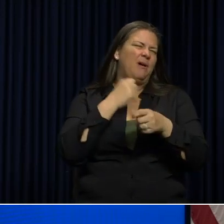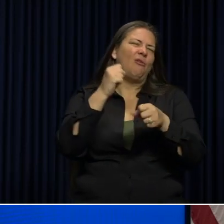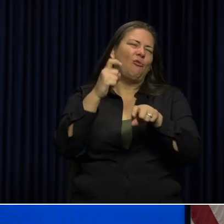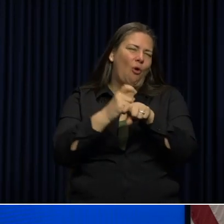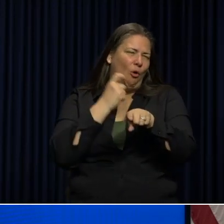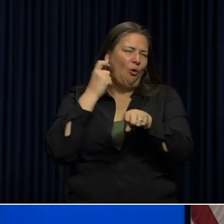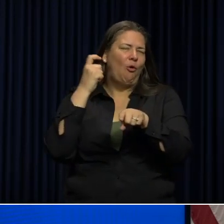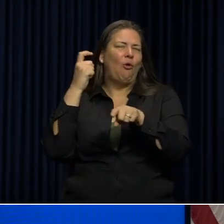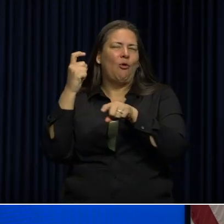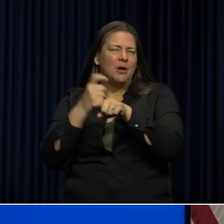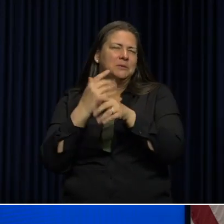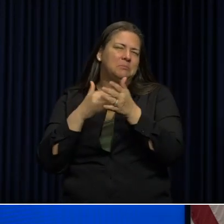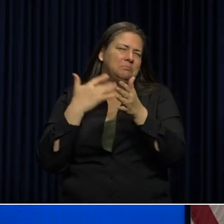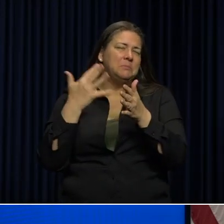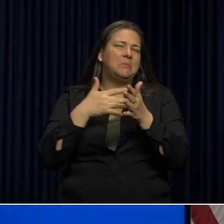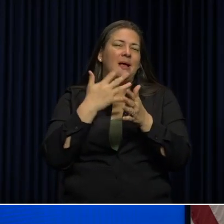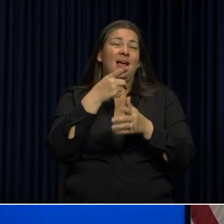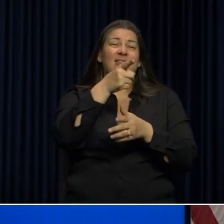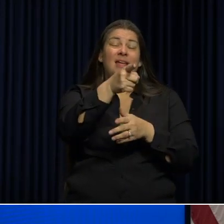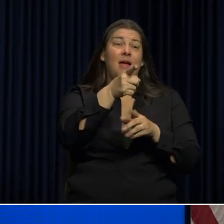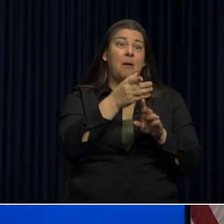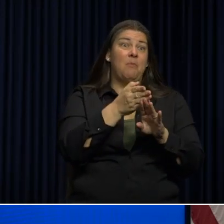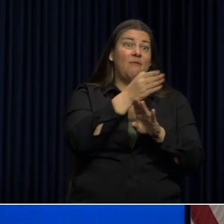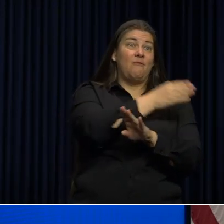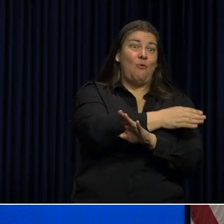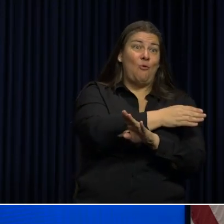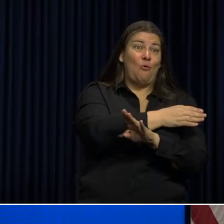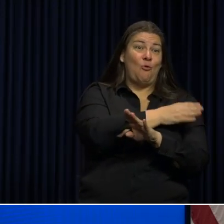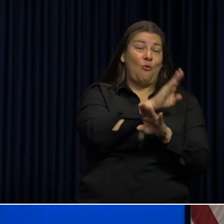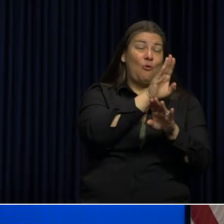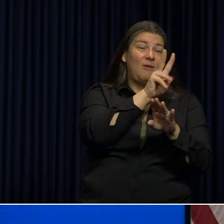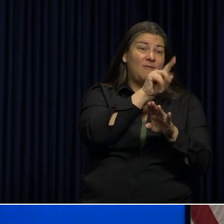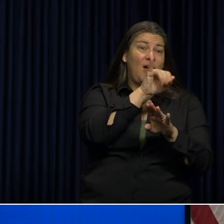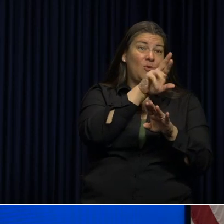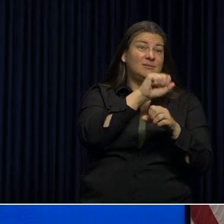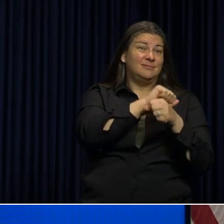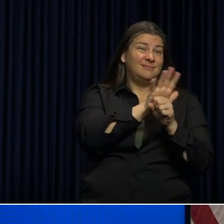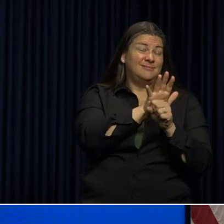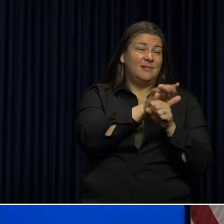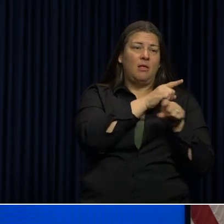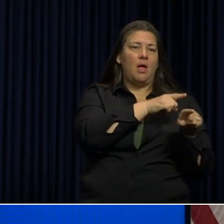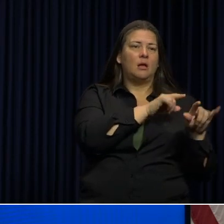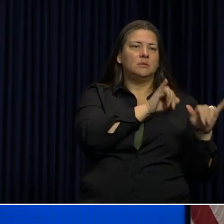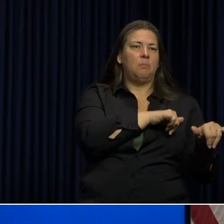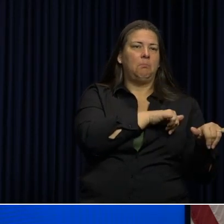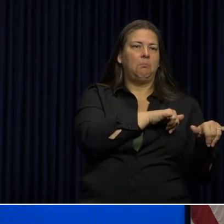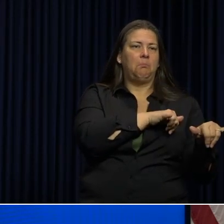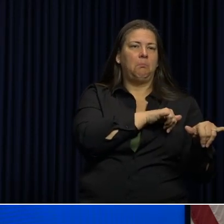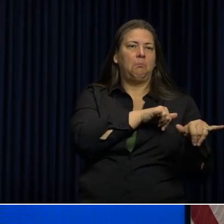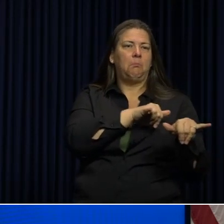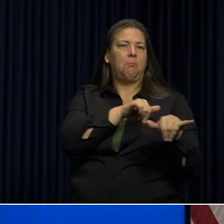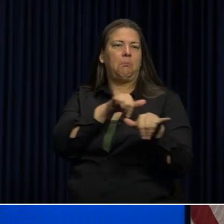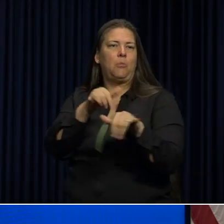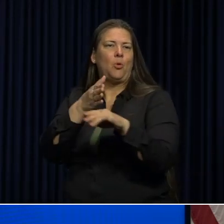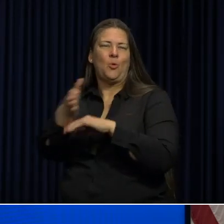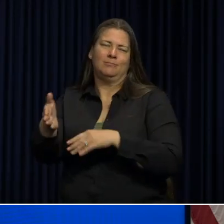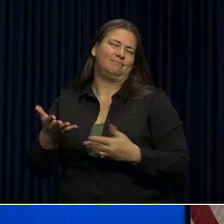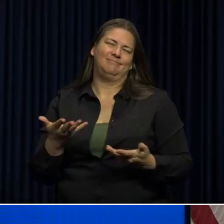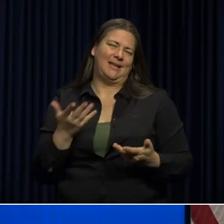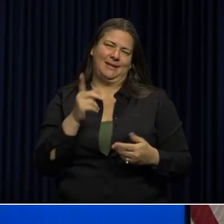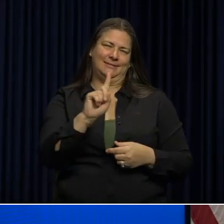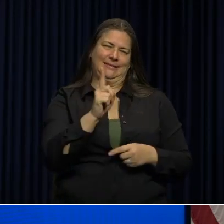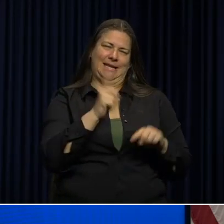same way as before the virus started. Until we have a vaccine, we can't be doing